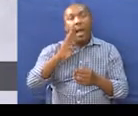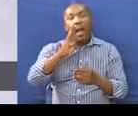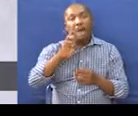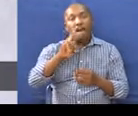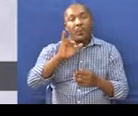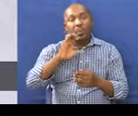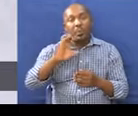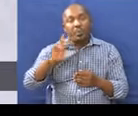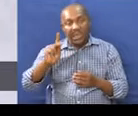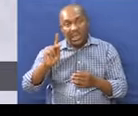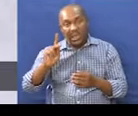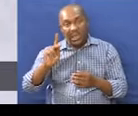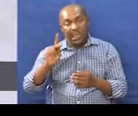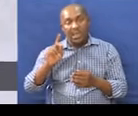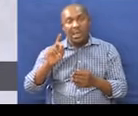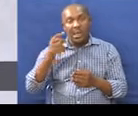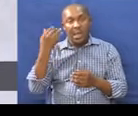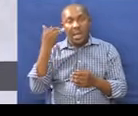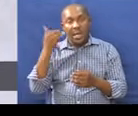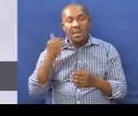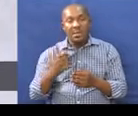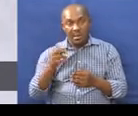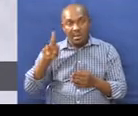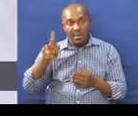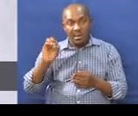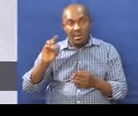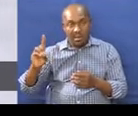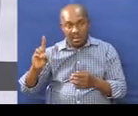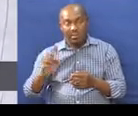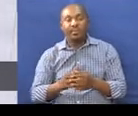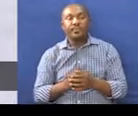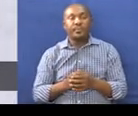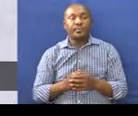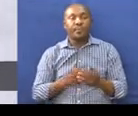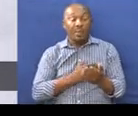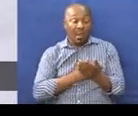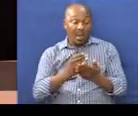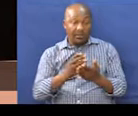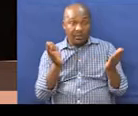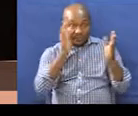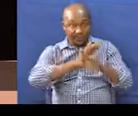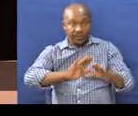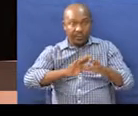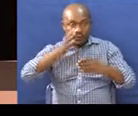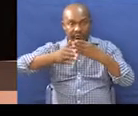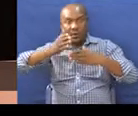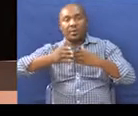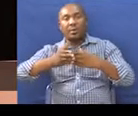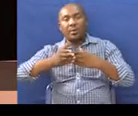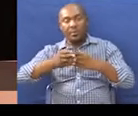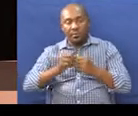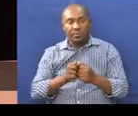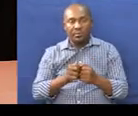You will observe the series of color changes during reboiling. You will observe the color of series changes. Here